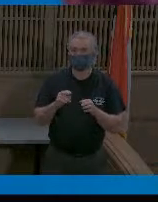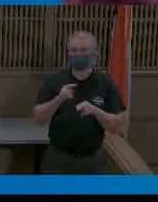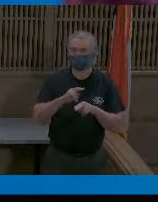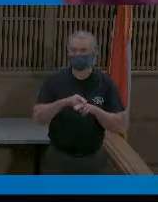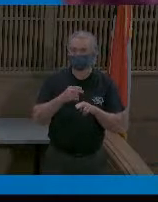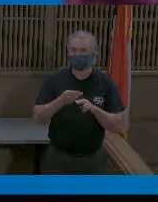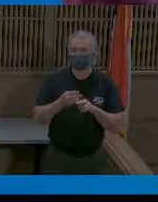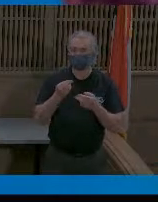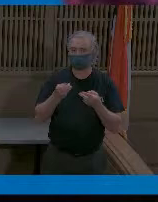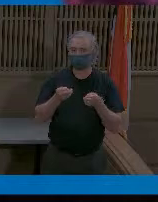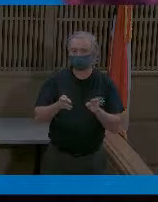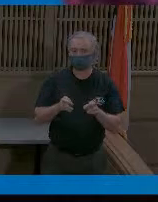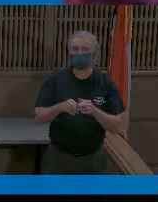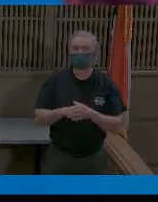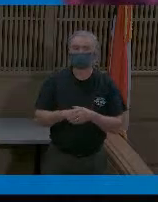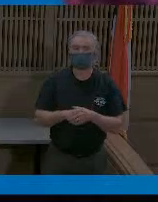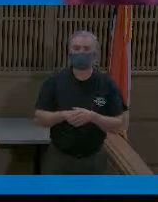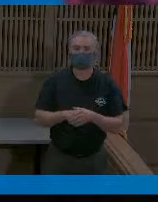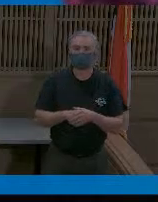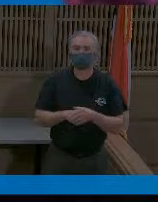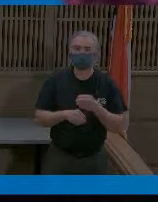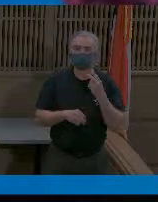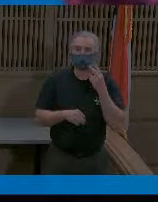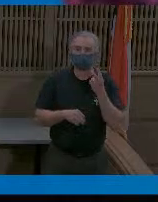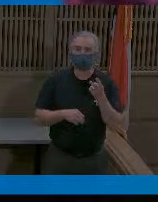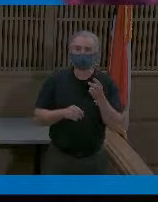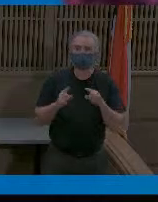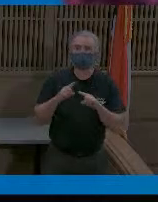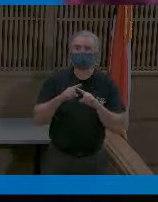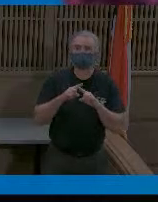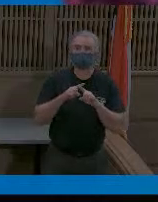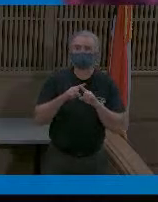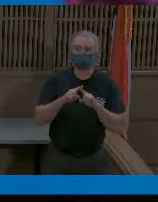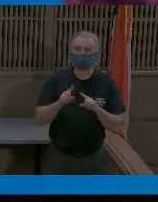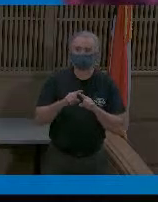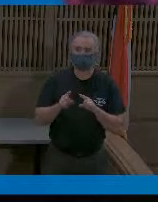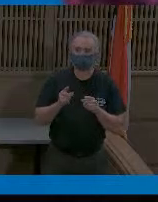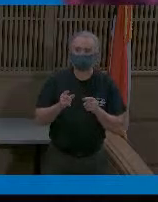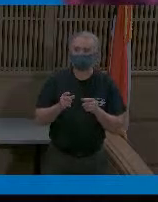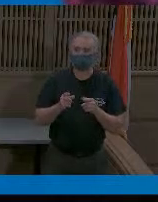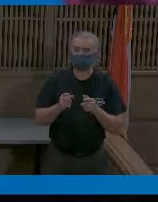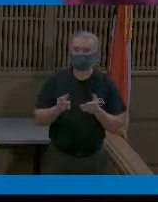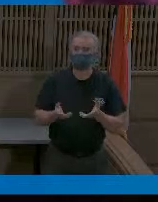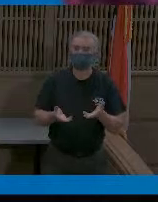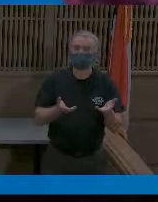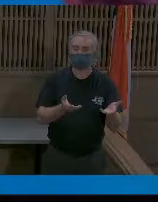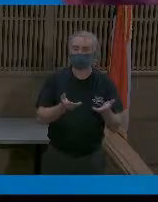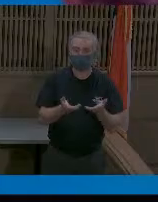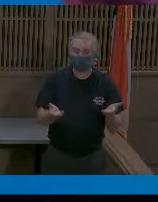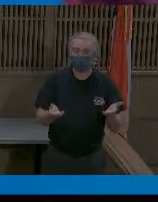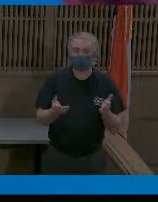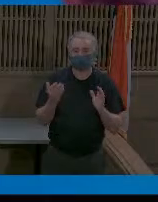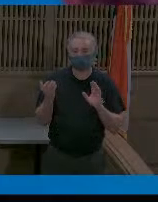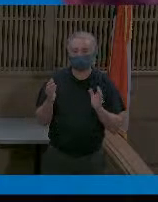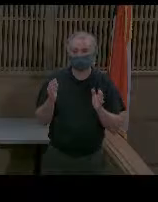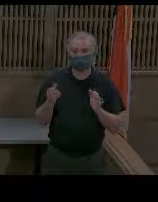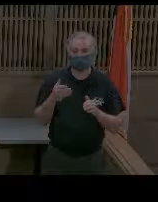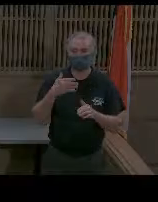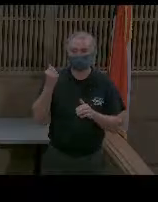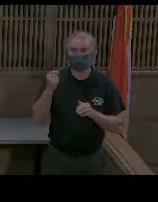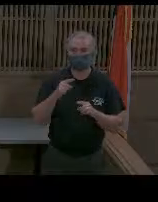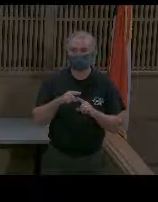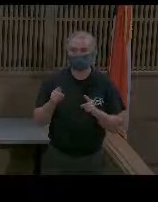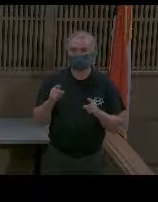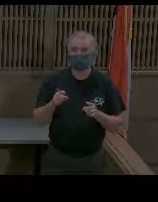But I've heard different presentation. Things seem to be getting better, but looking at the death rate,